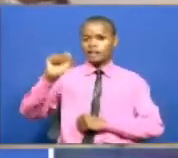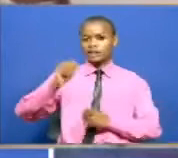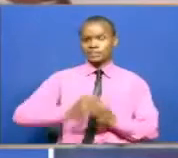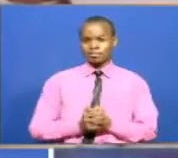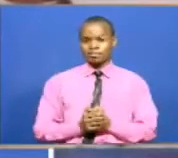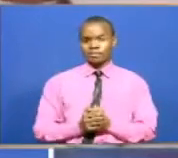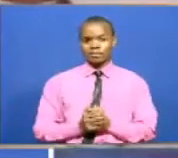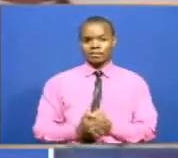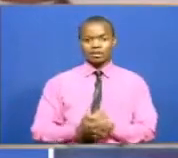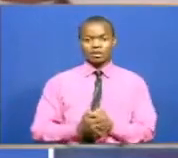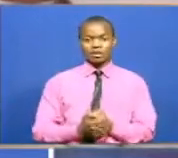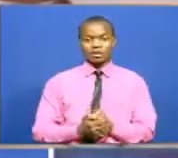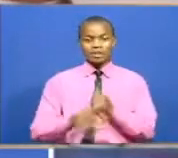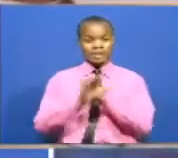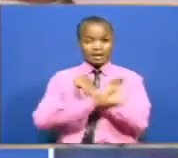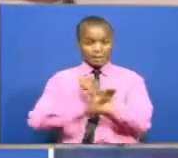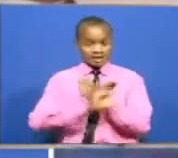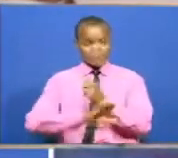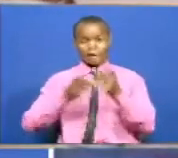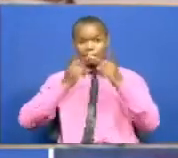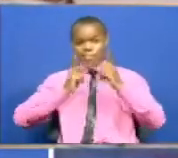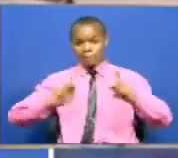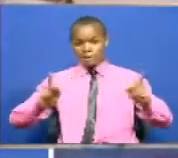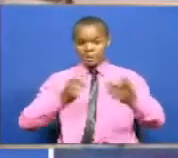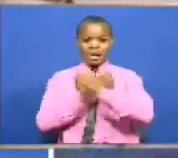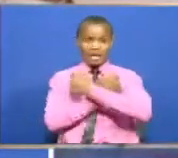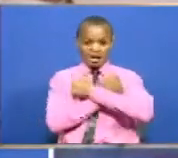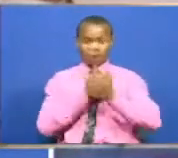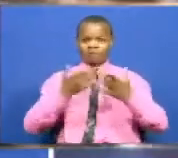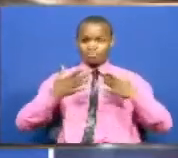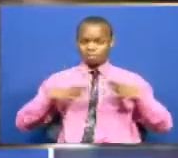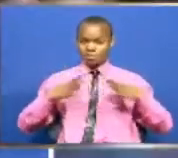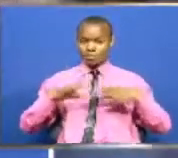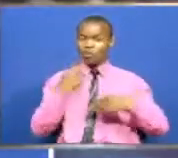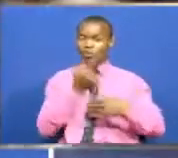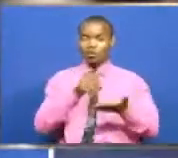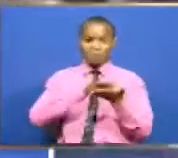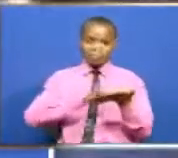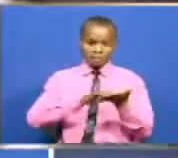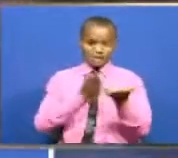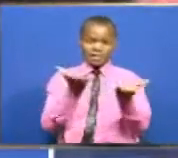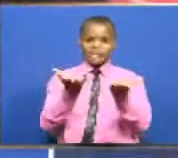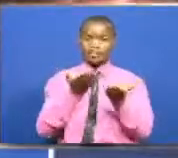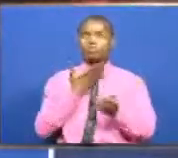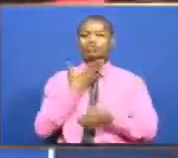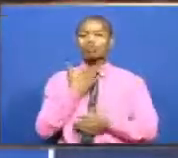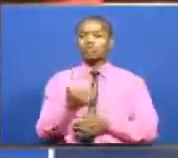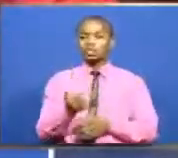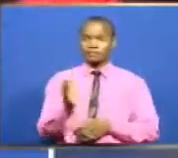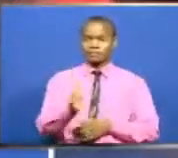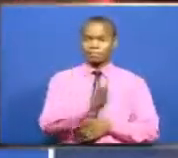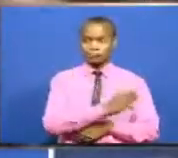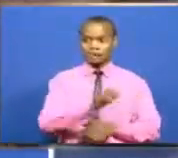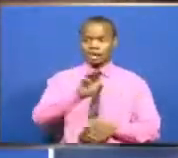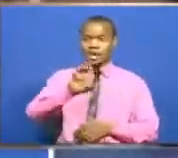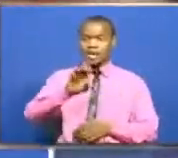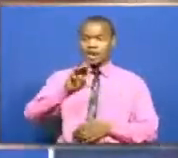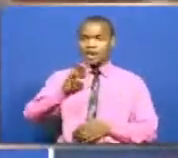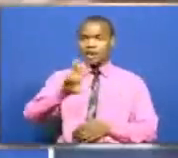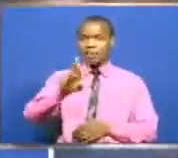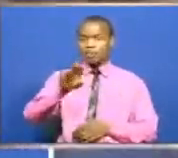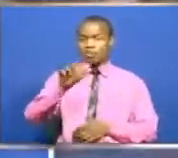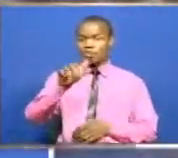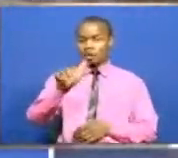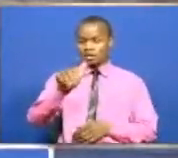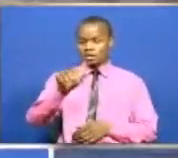This is a country of peace-loving people who want basic needs. Elsewhere, Imrua Dikir MP Johanna Ngeno has dismissed